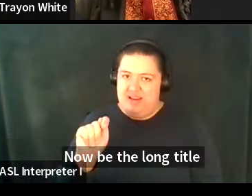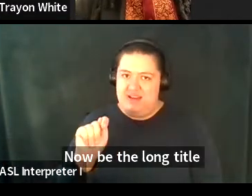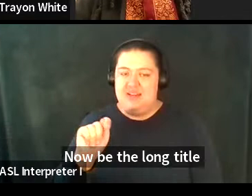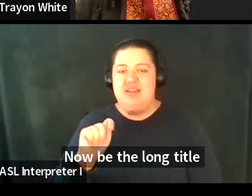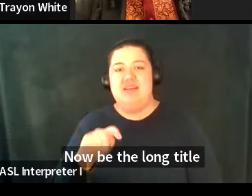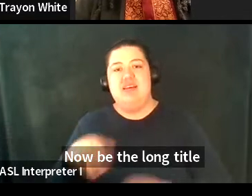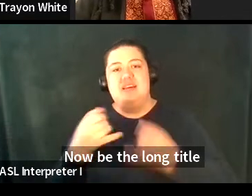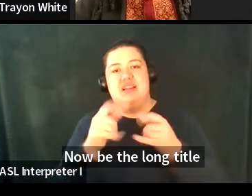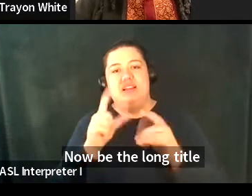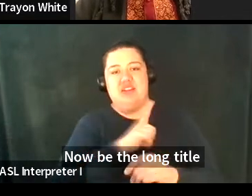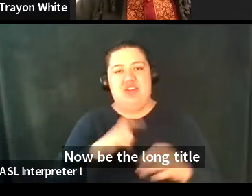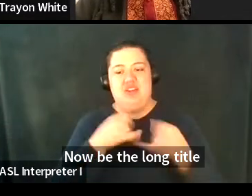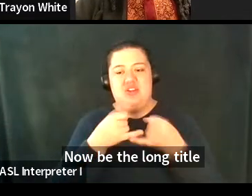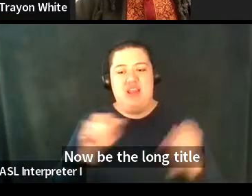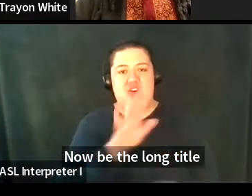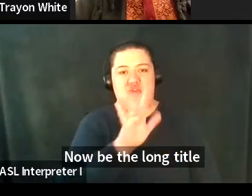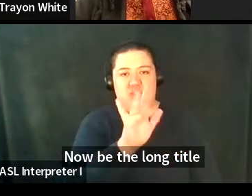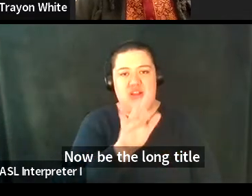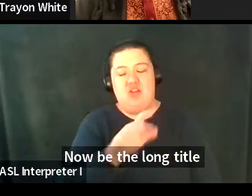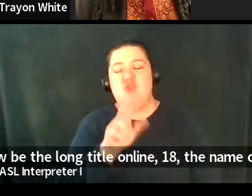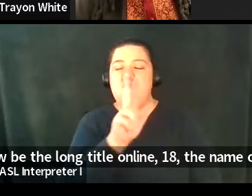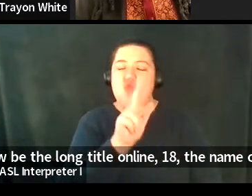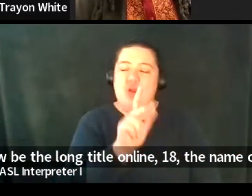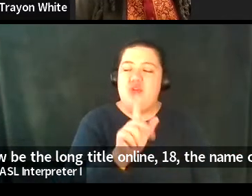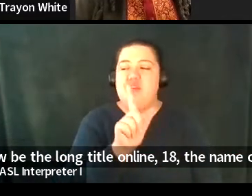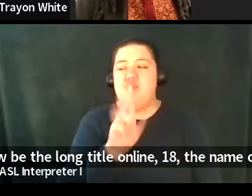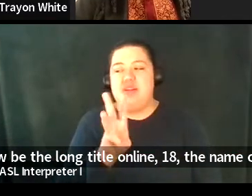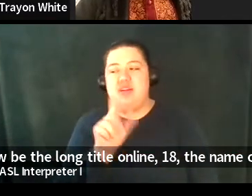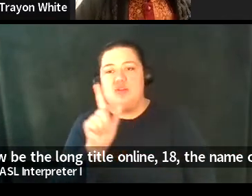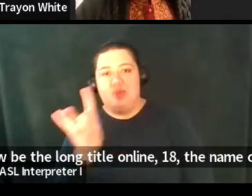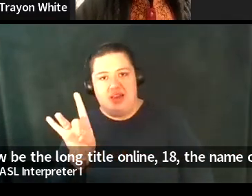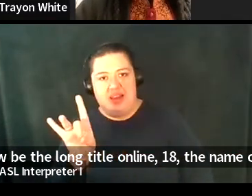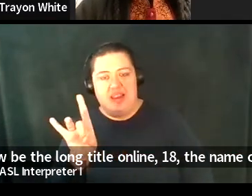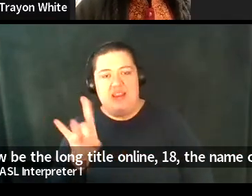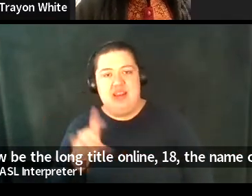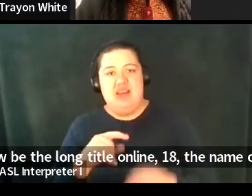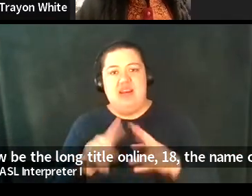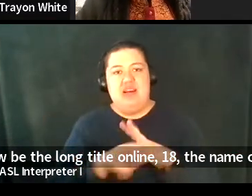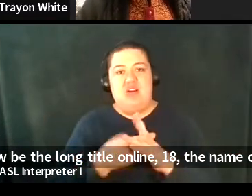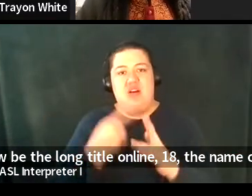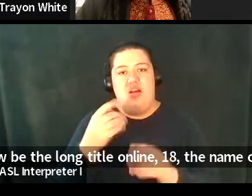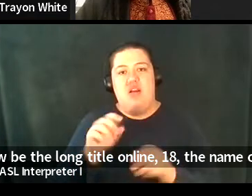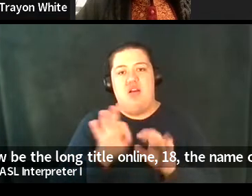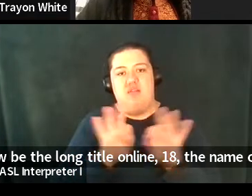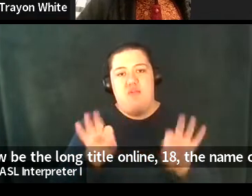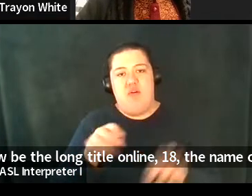on line 23, and lines 26 and 28 of the ANS that was circulated at 414.